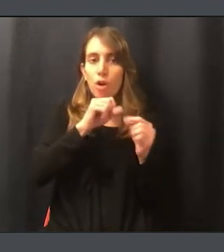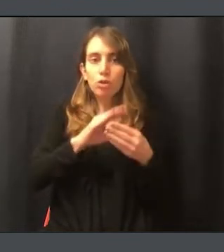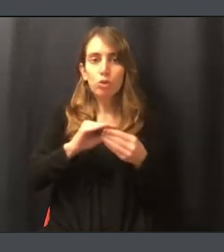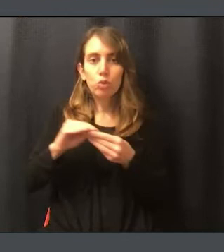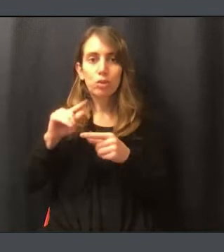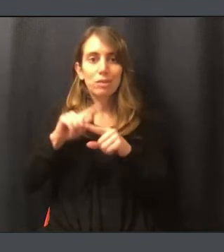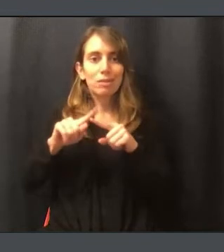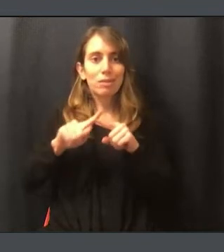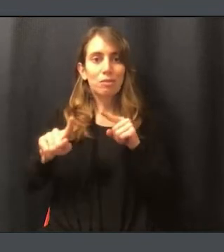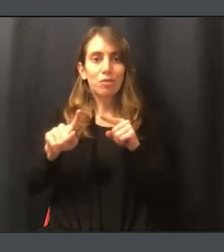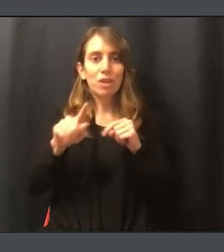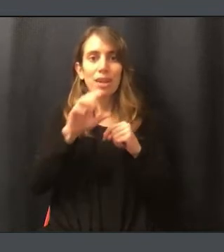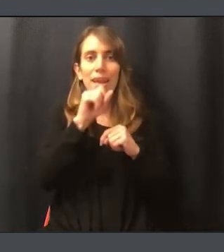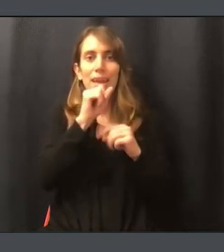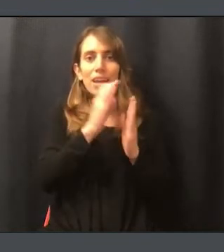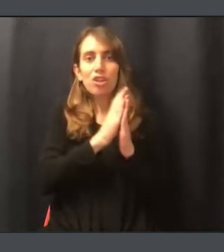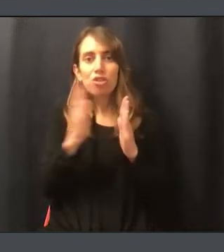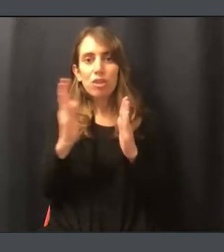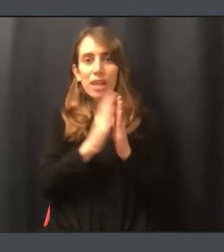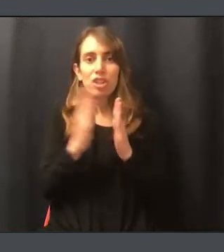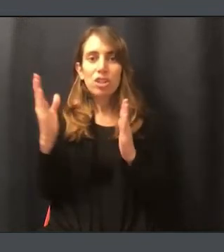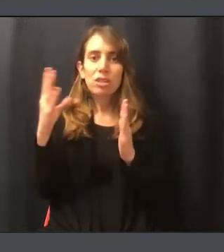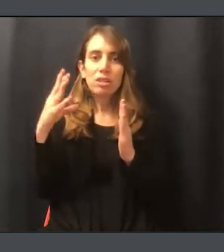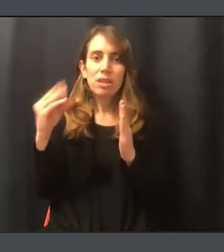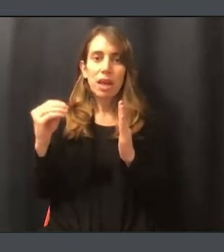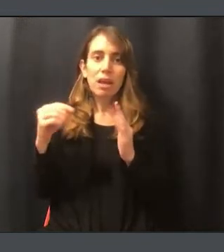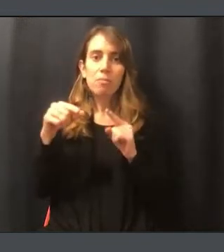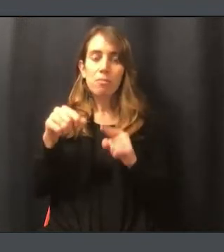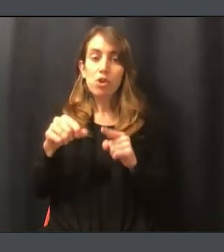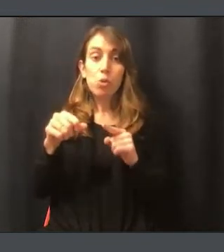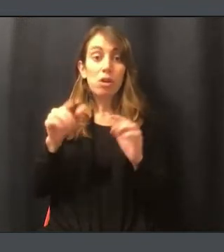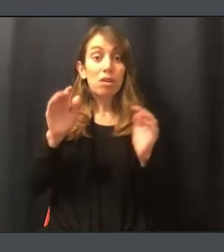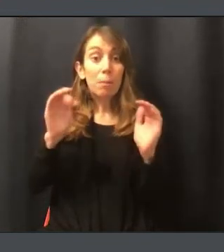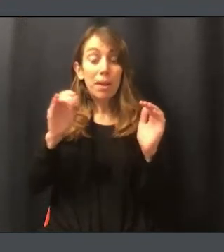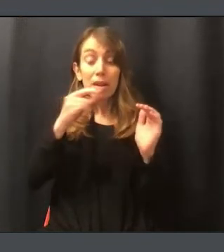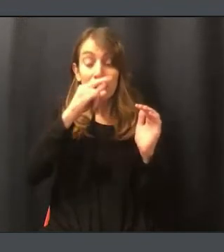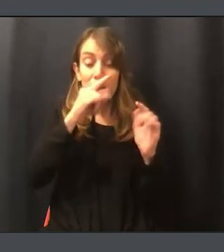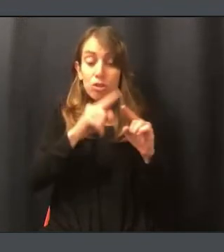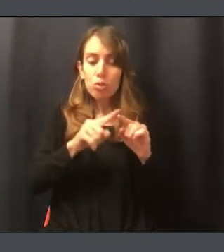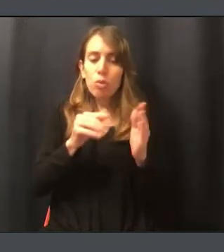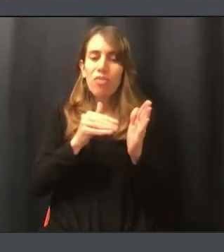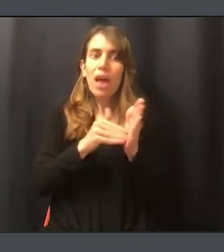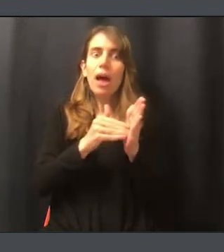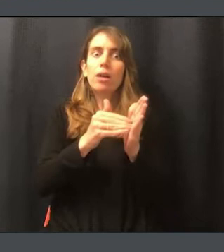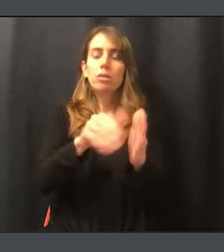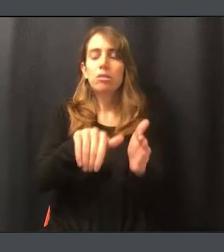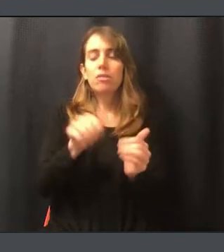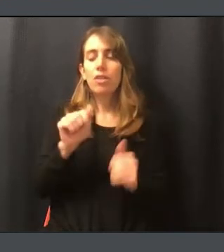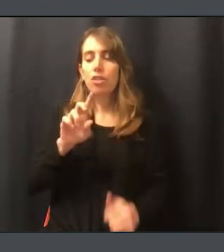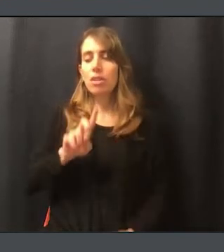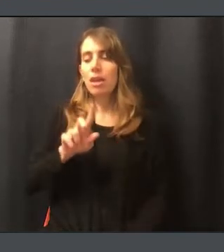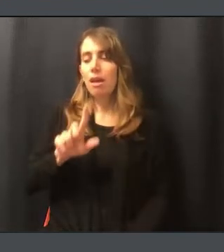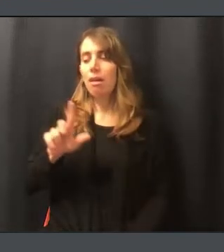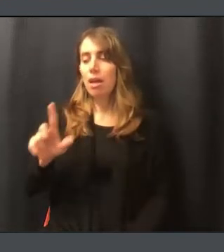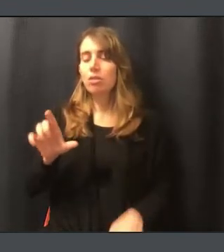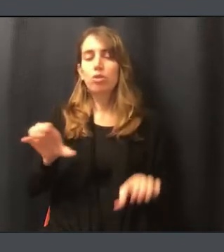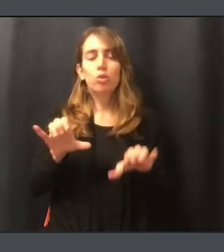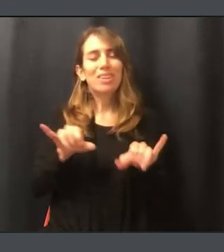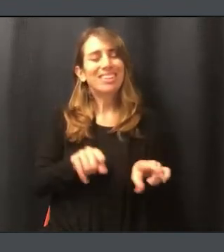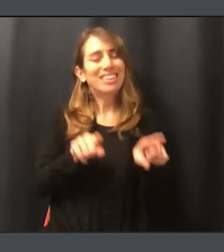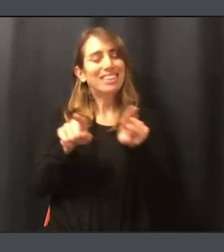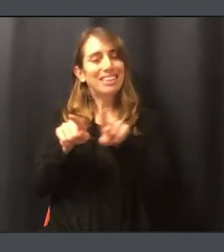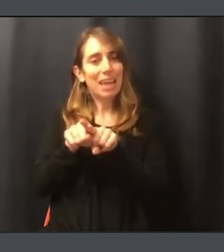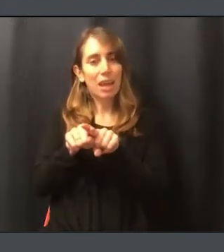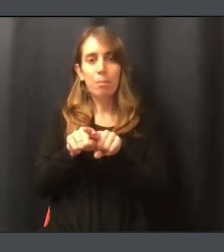then these are the kids that are included in these databases. So you're going to be comparing kids to thousands of other DLLs, right, doing the same task in English and Spanish.